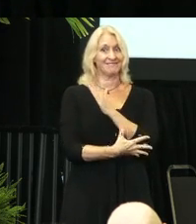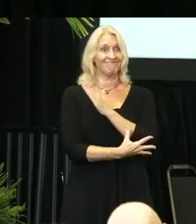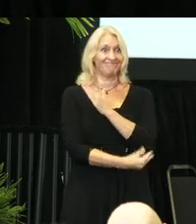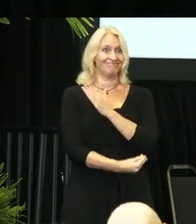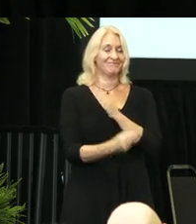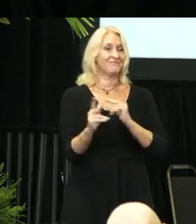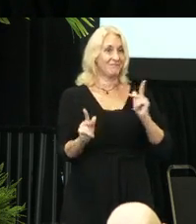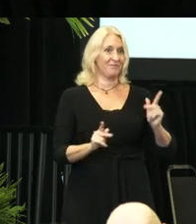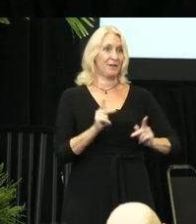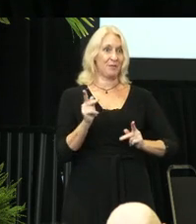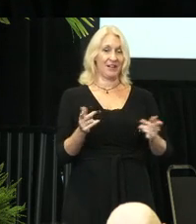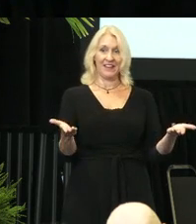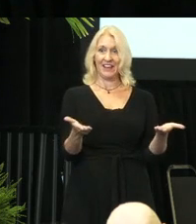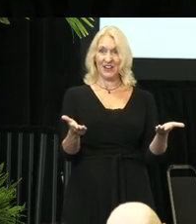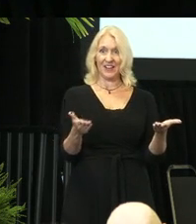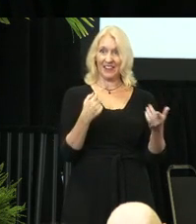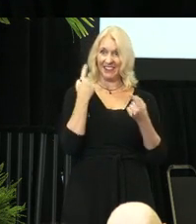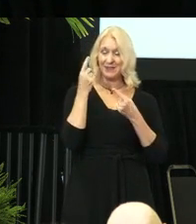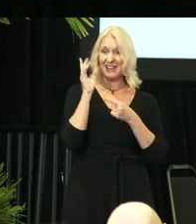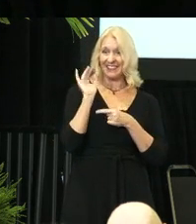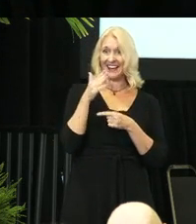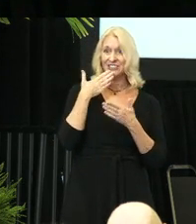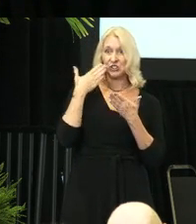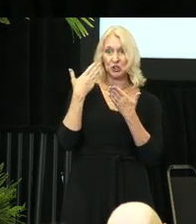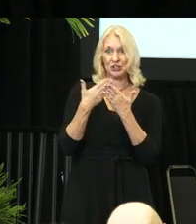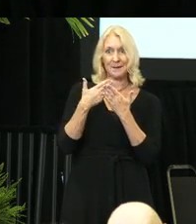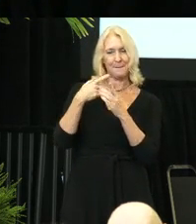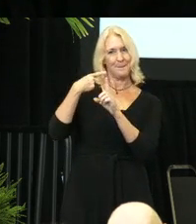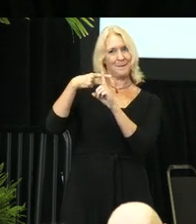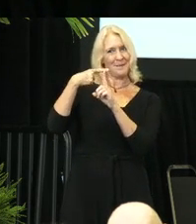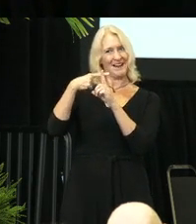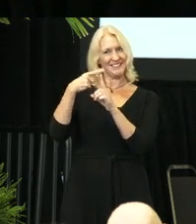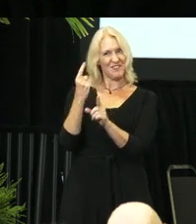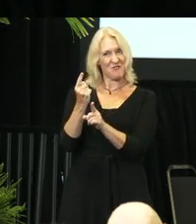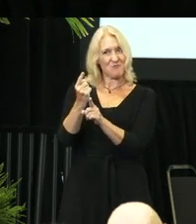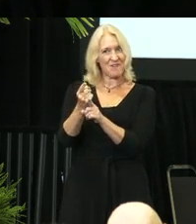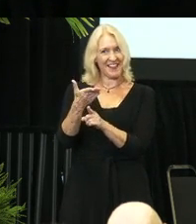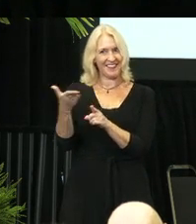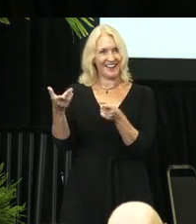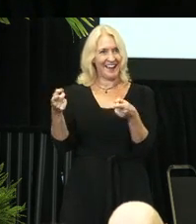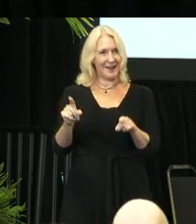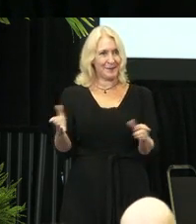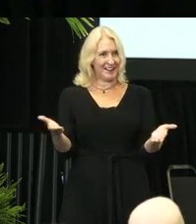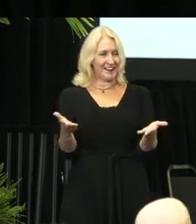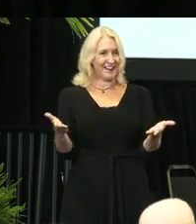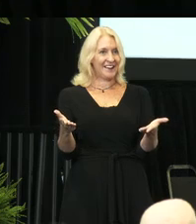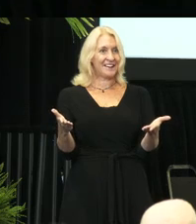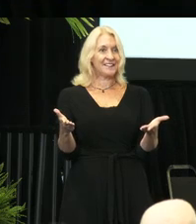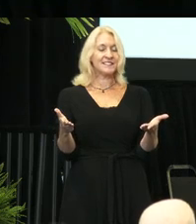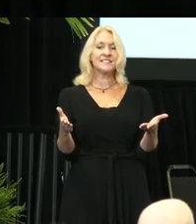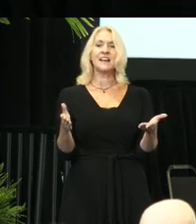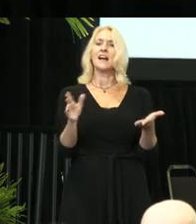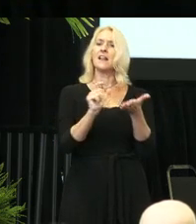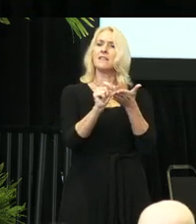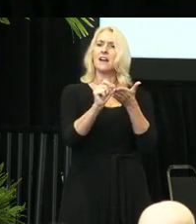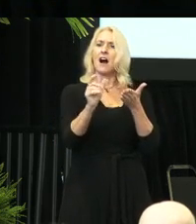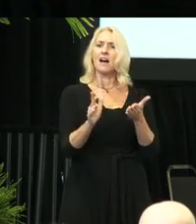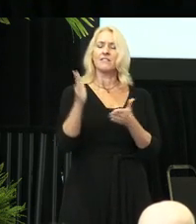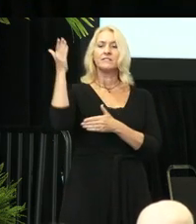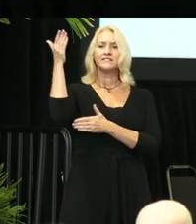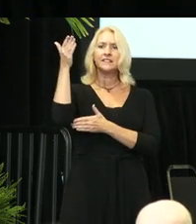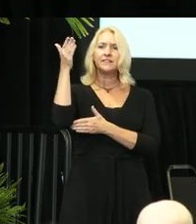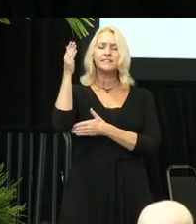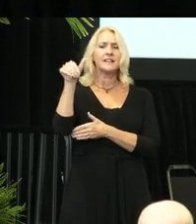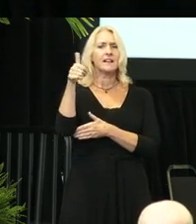about that. That is what is right among us. The Author Series is another